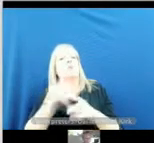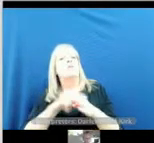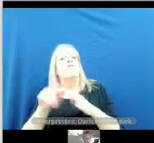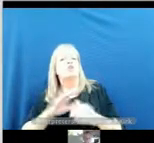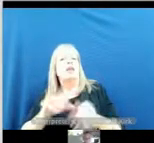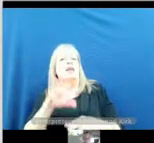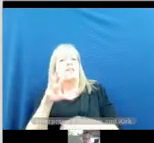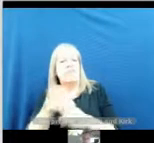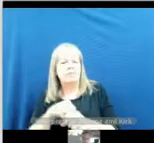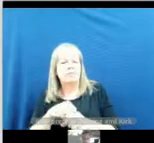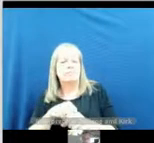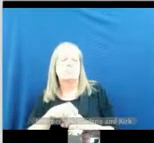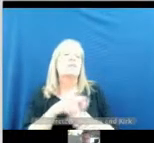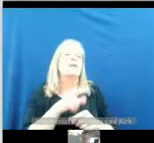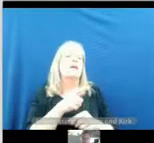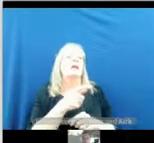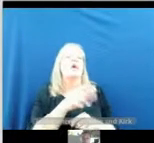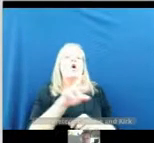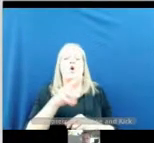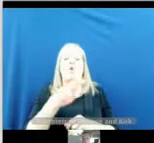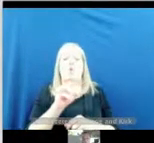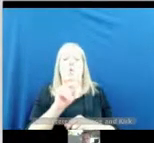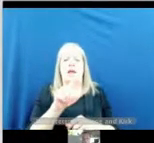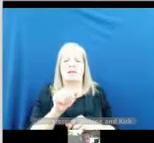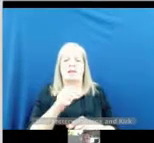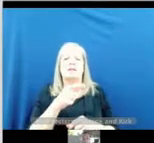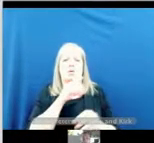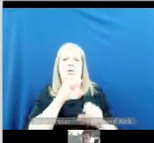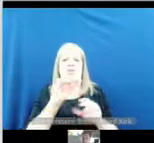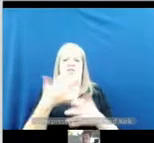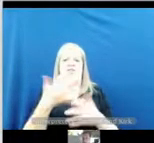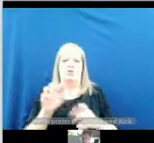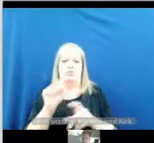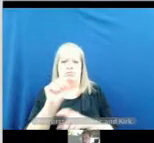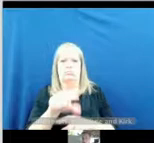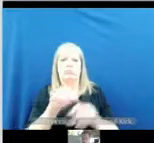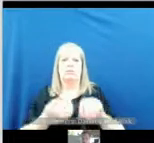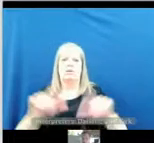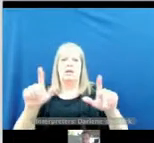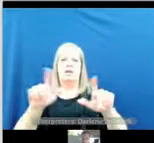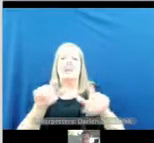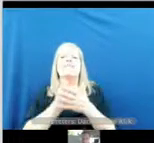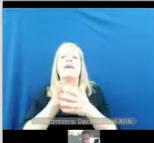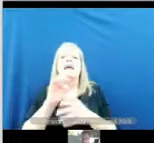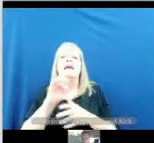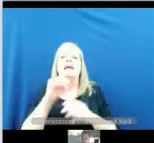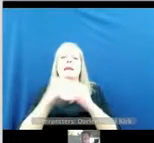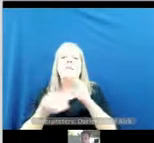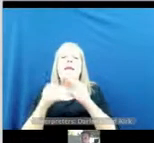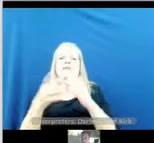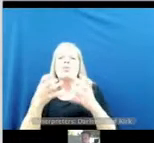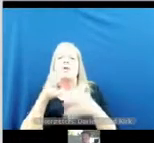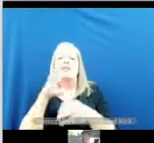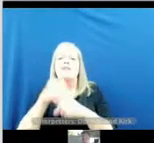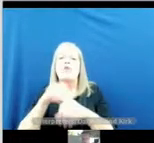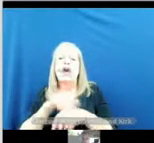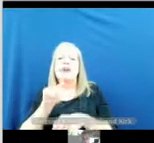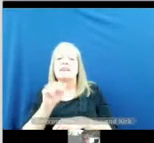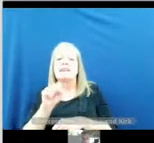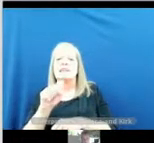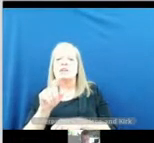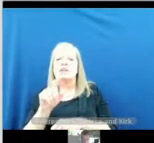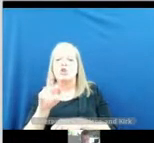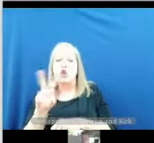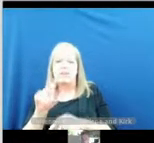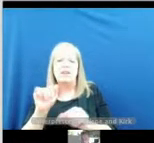Thanks, Rhonda. Rhonda put the email if they want to join the listserv to get on the National Task Force listserv to hop on there.